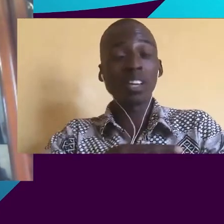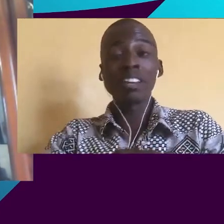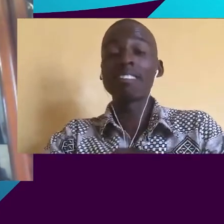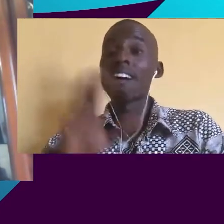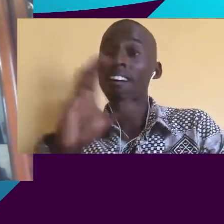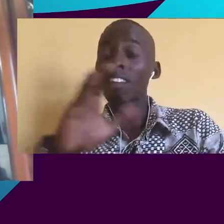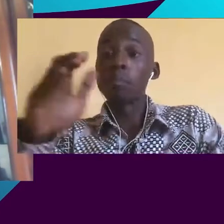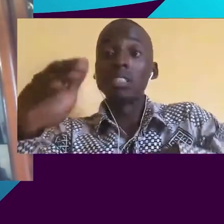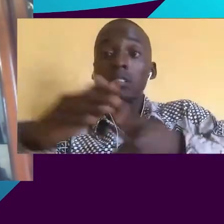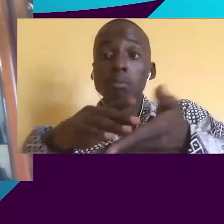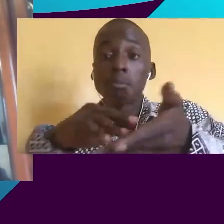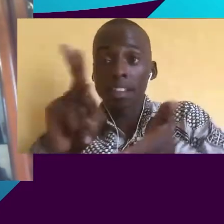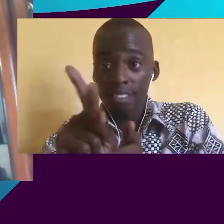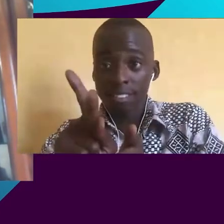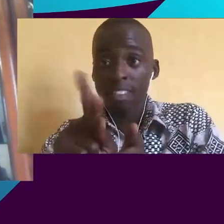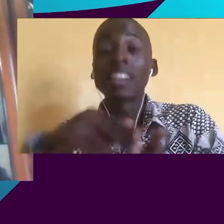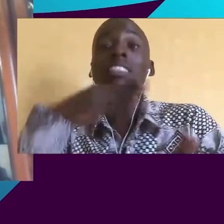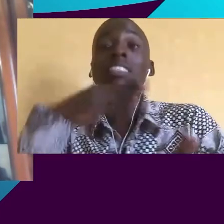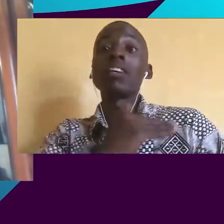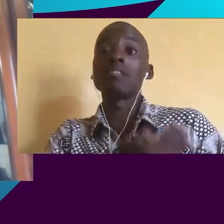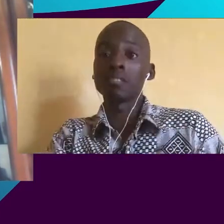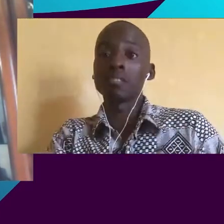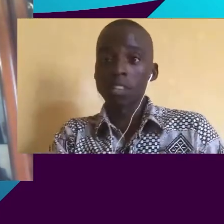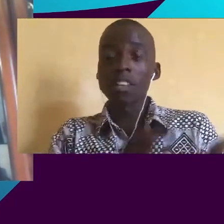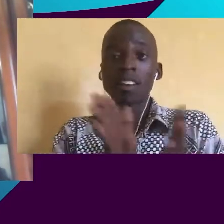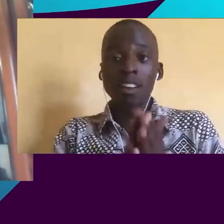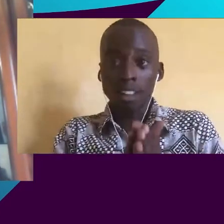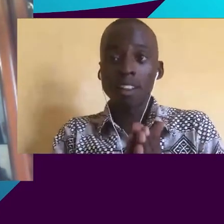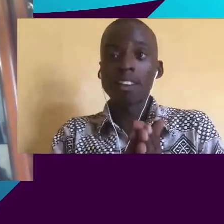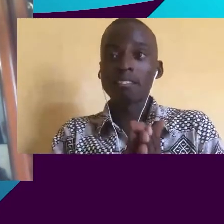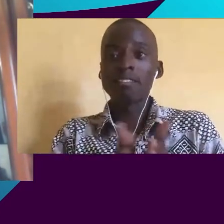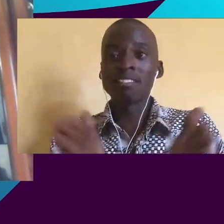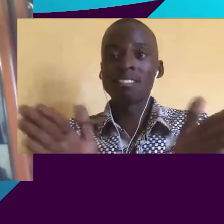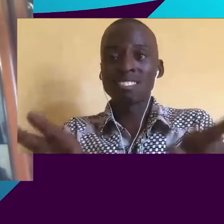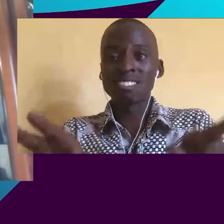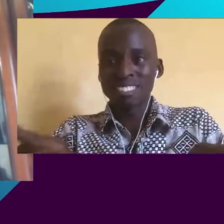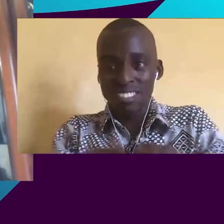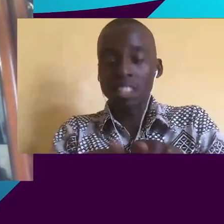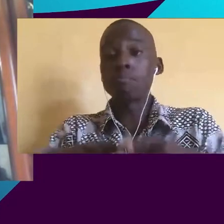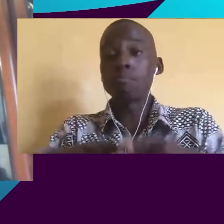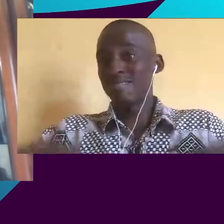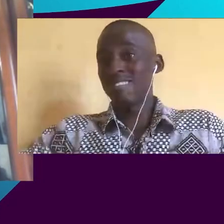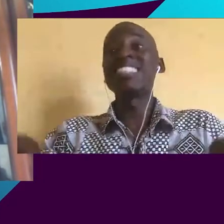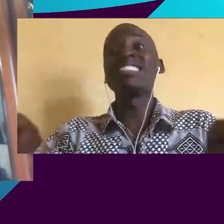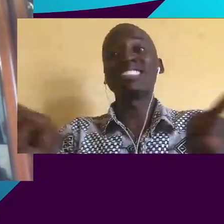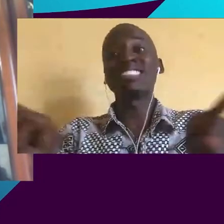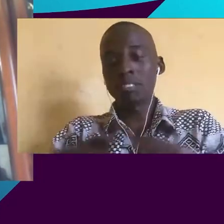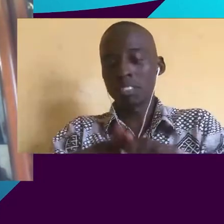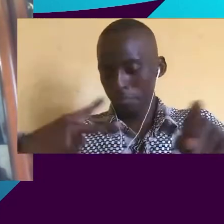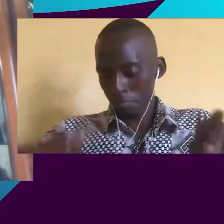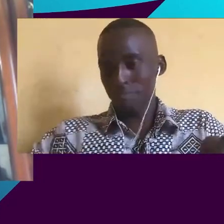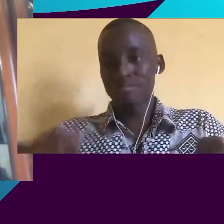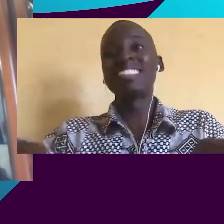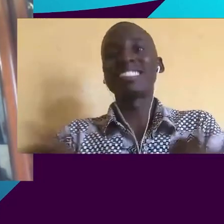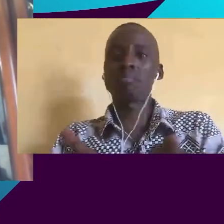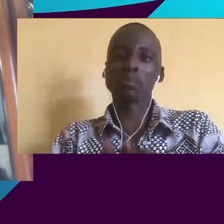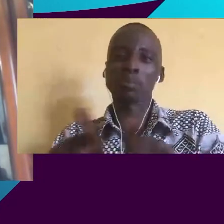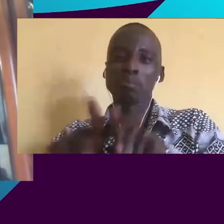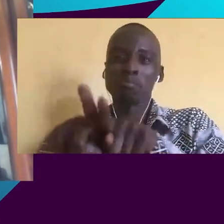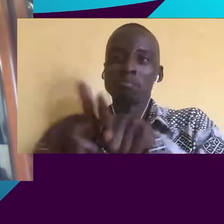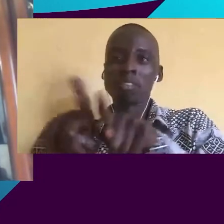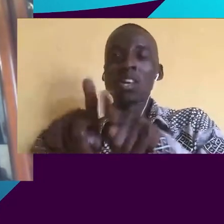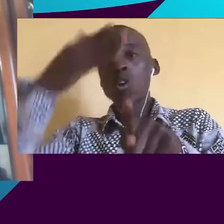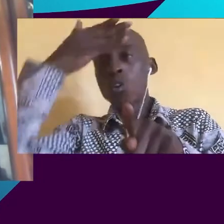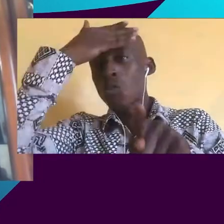has male and female, and they are buying the jerseys, it's the same jersey they buy. Forgetting, possibly the